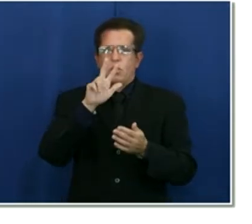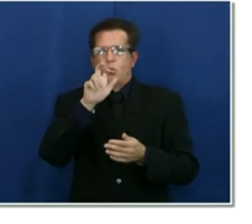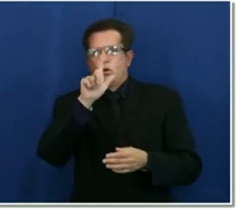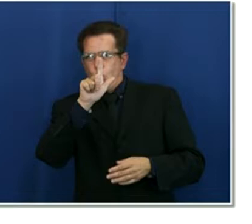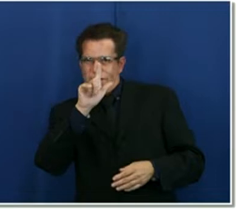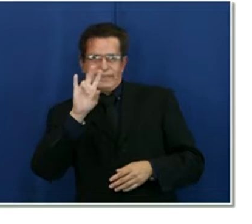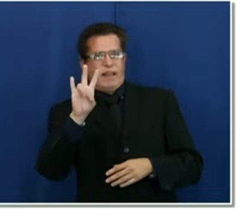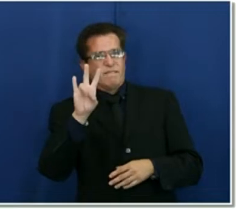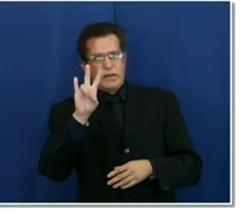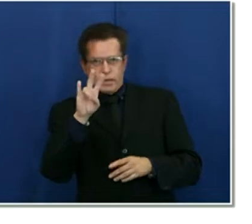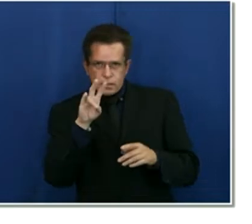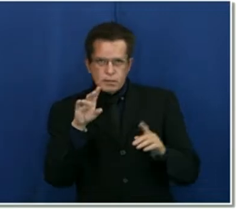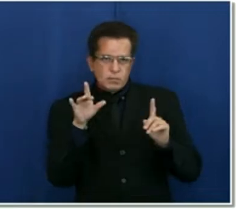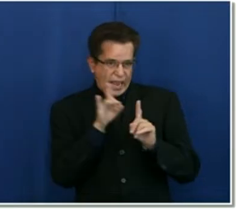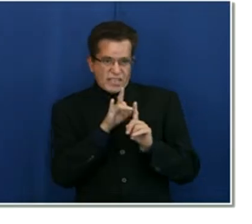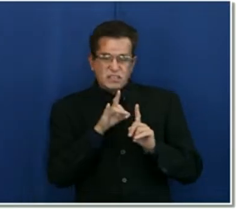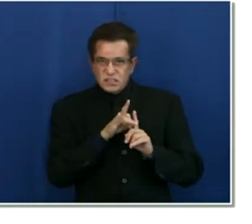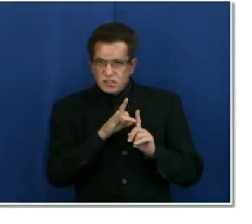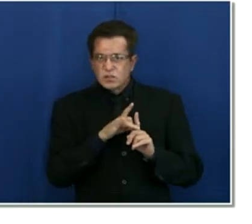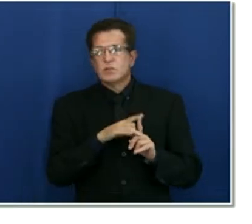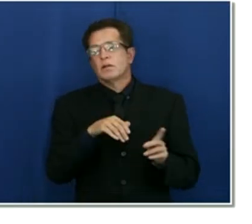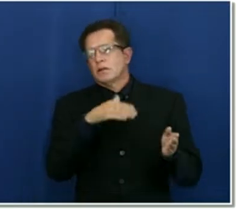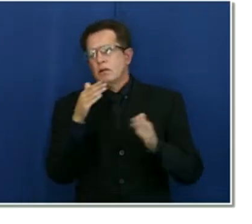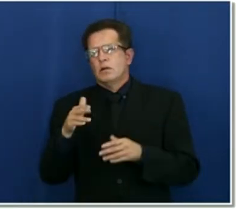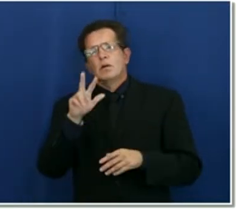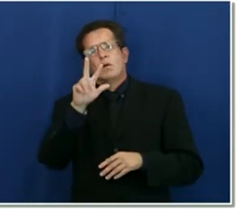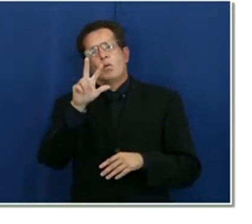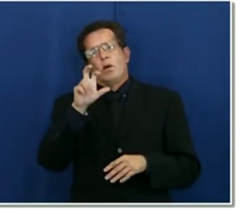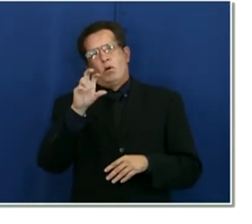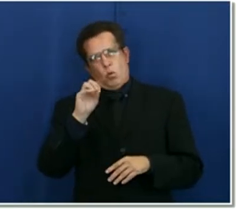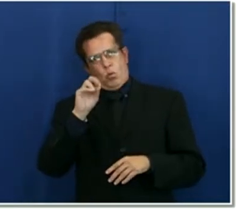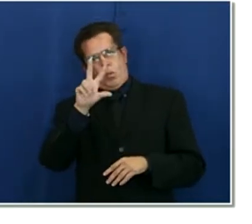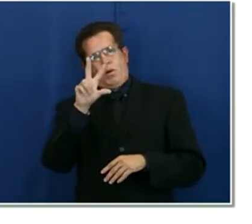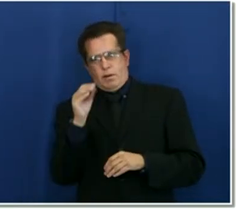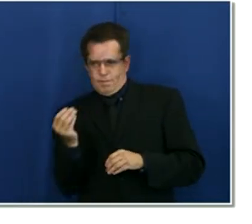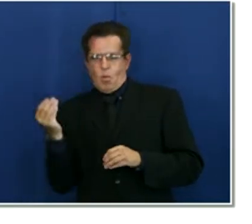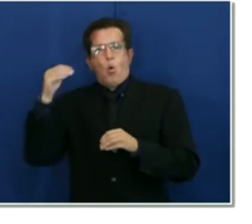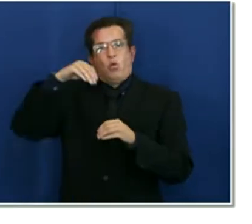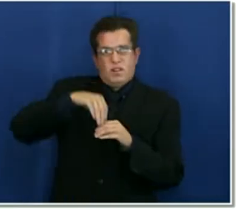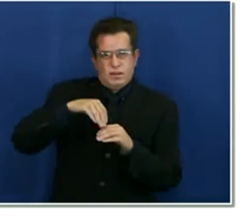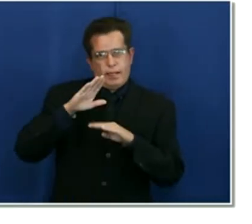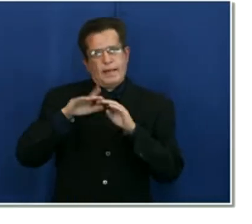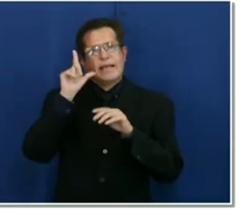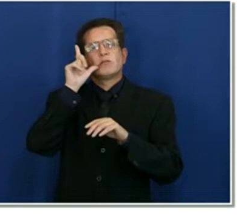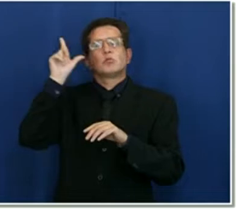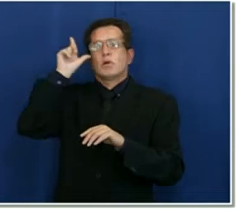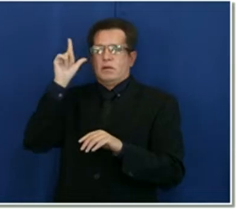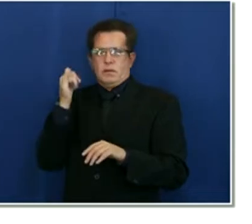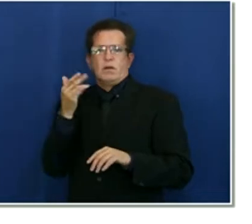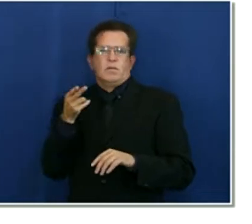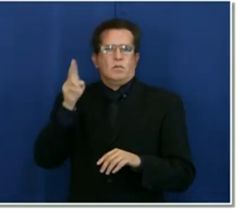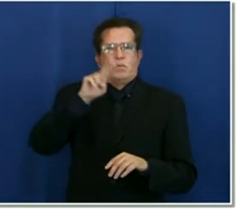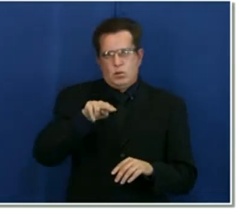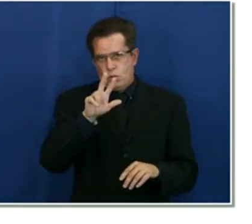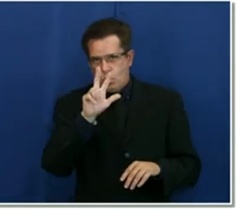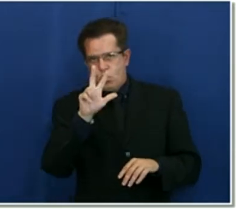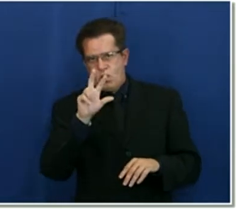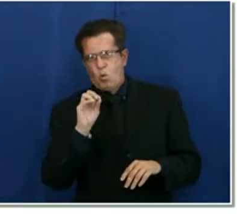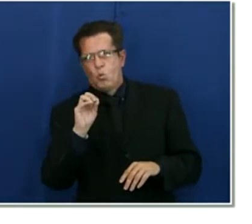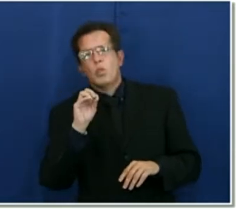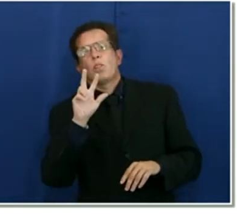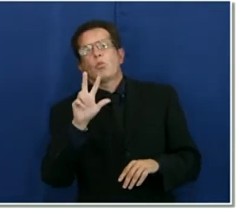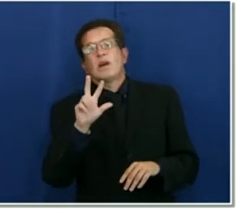51,327 cases, which is 303 more cases than reported yesterday. And this